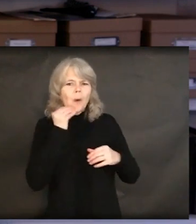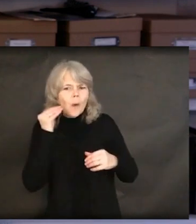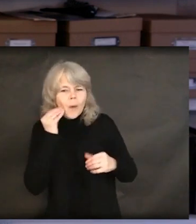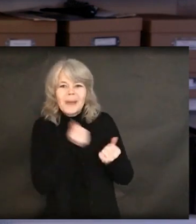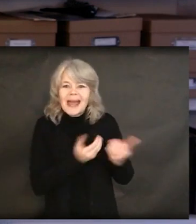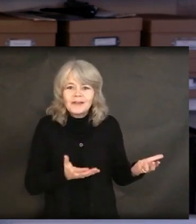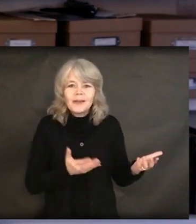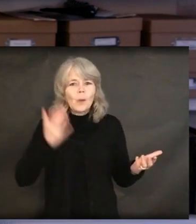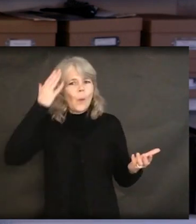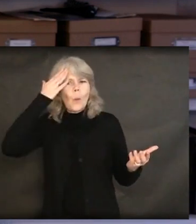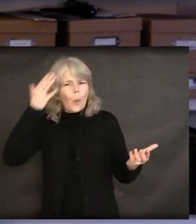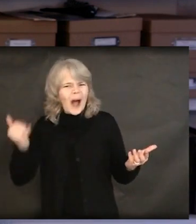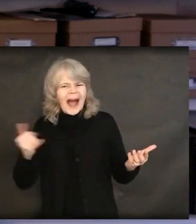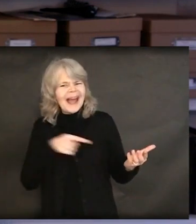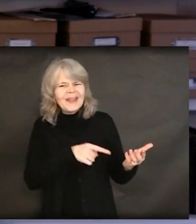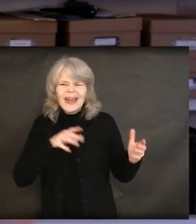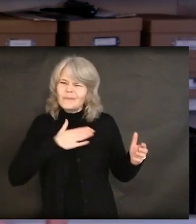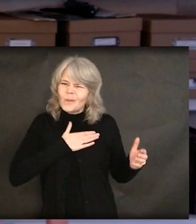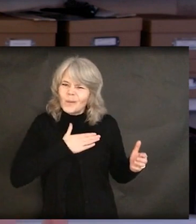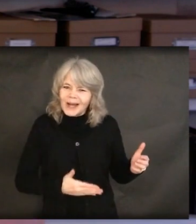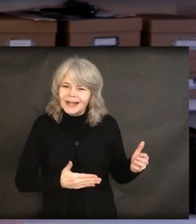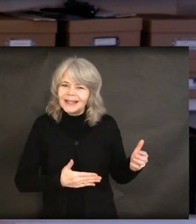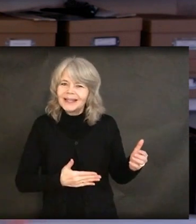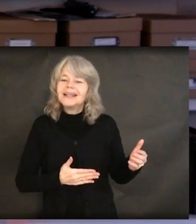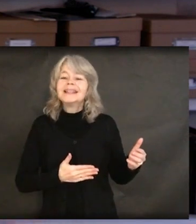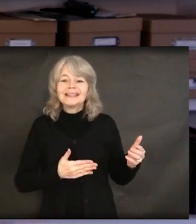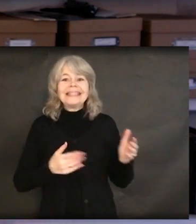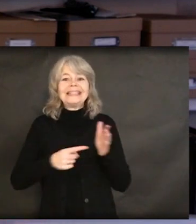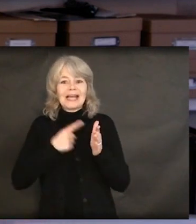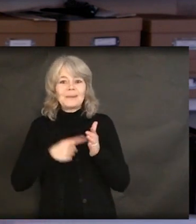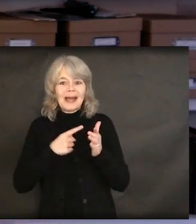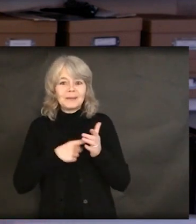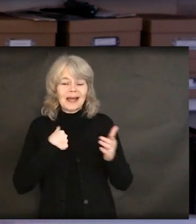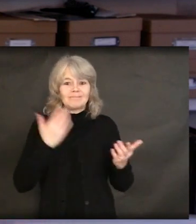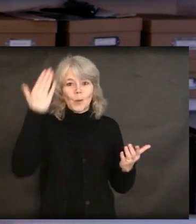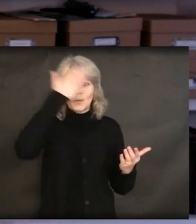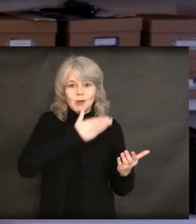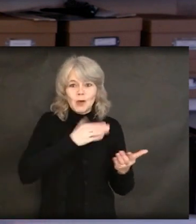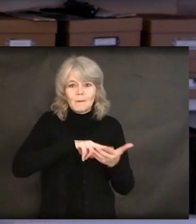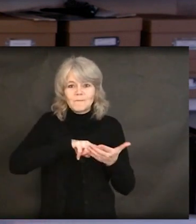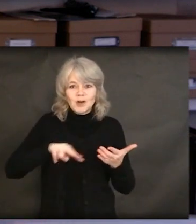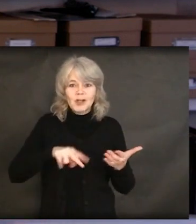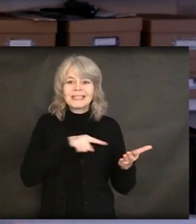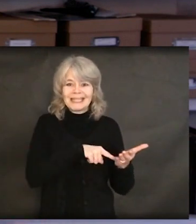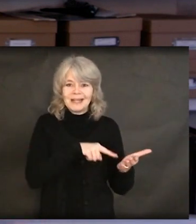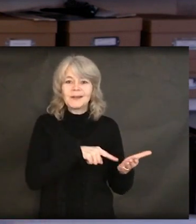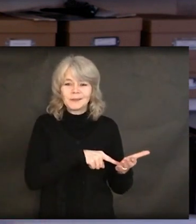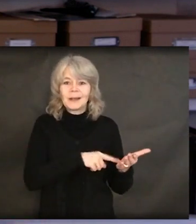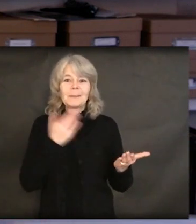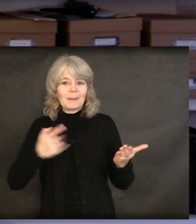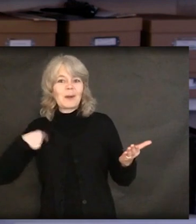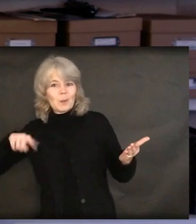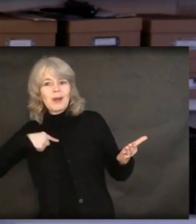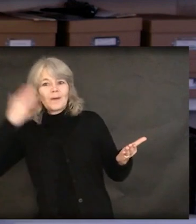this? I think we find the answer in a verse I too often miss when I'm reading this story. And perhaps you do